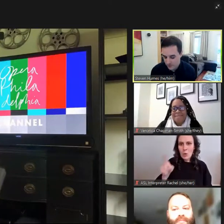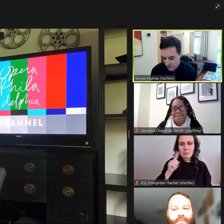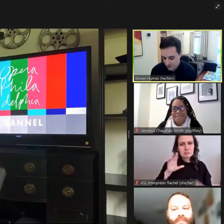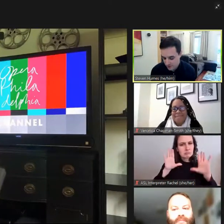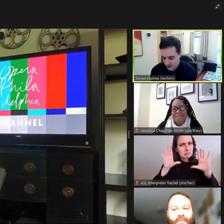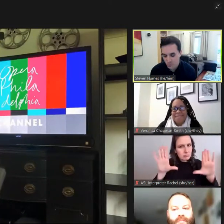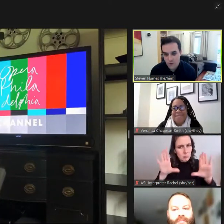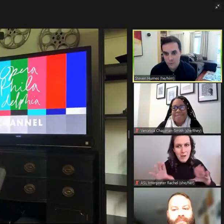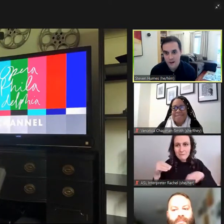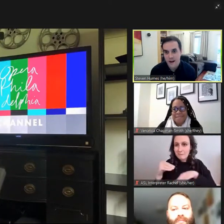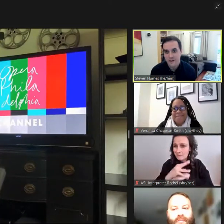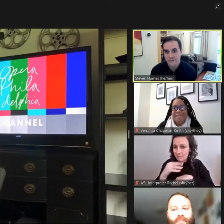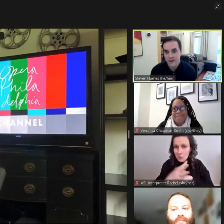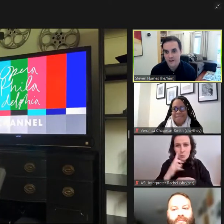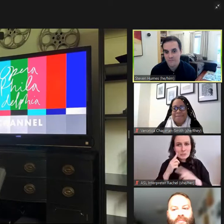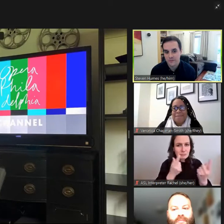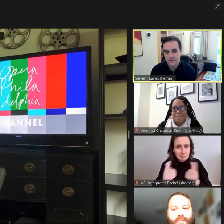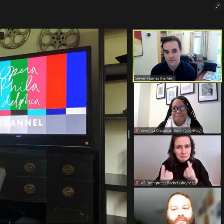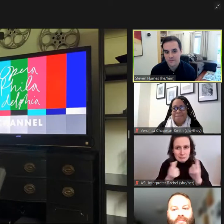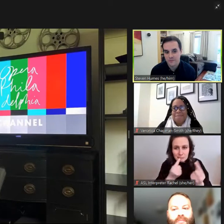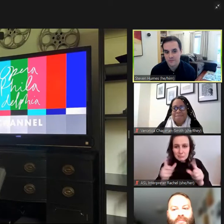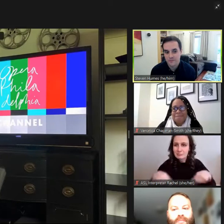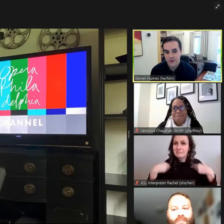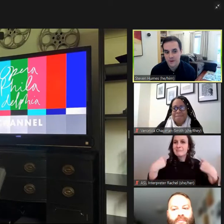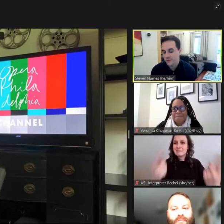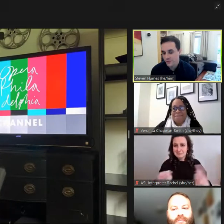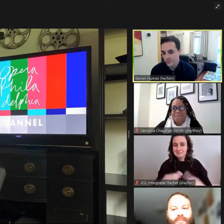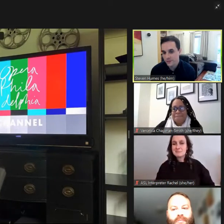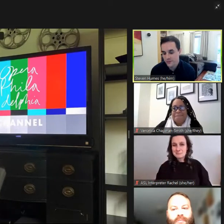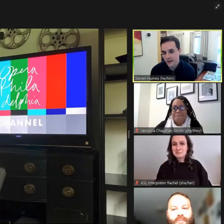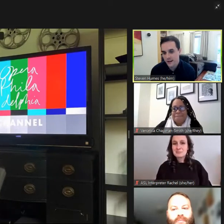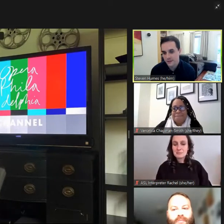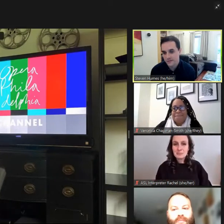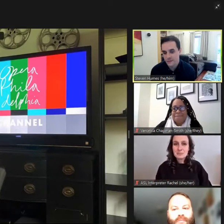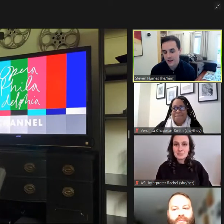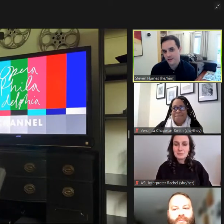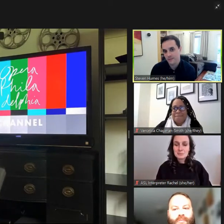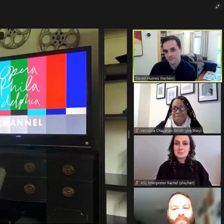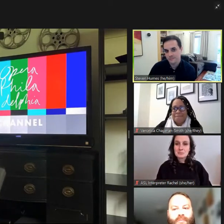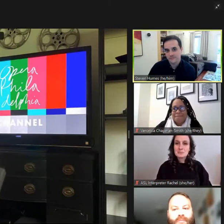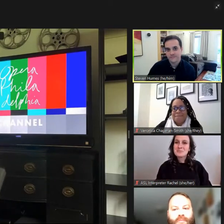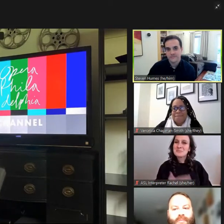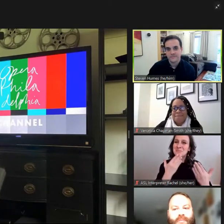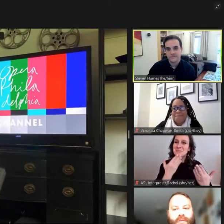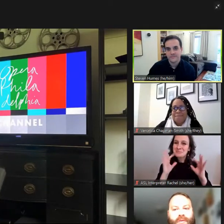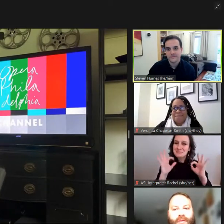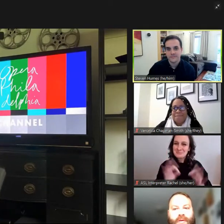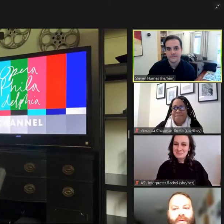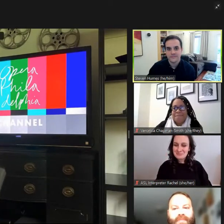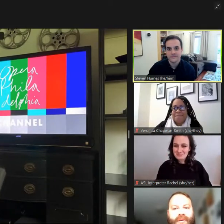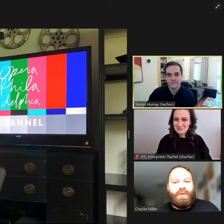so influential in what we have been able to achieve together. So thank you.